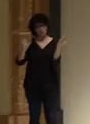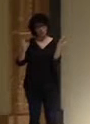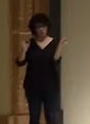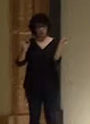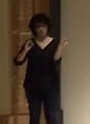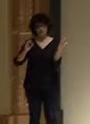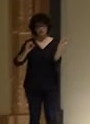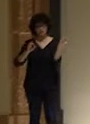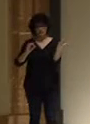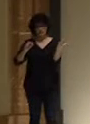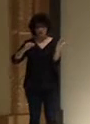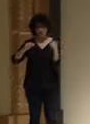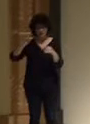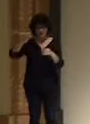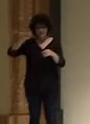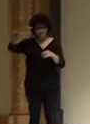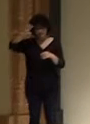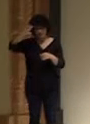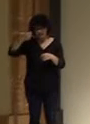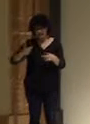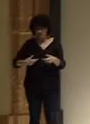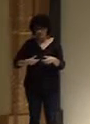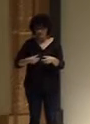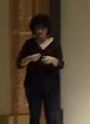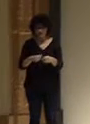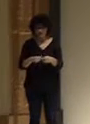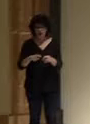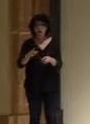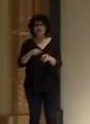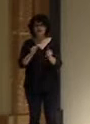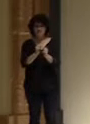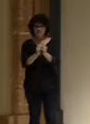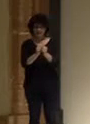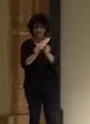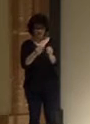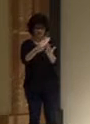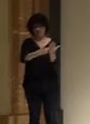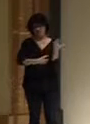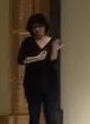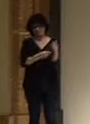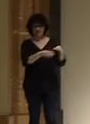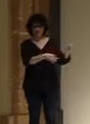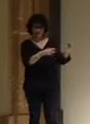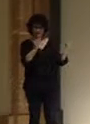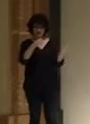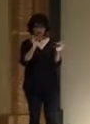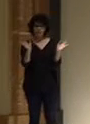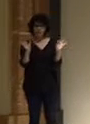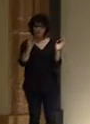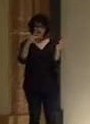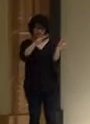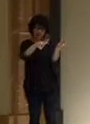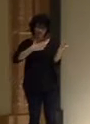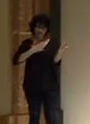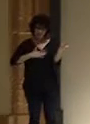strategy and to fill in the short survey. The links to both of those are in the same mail that I